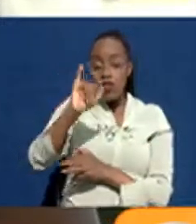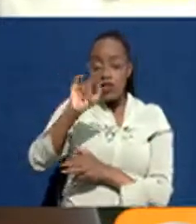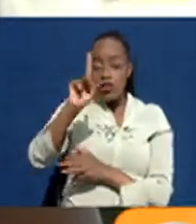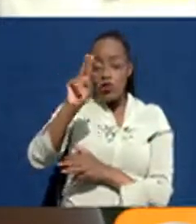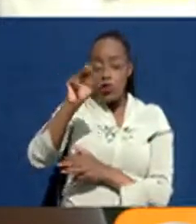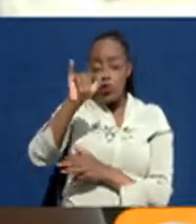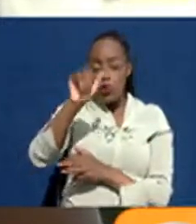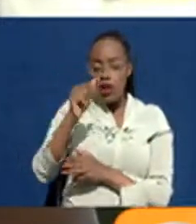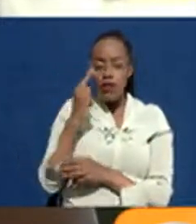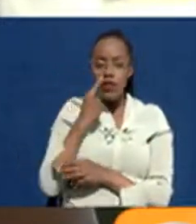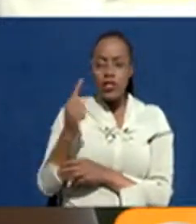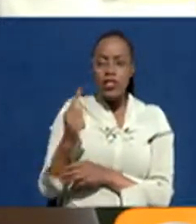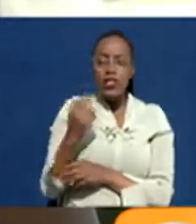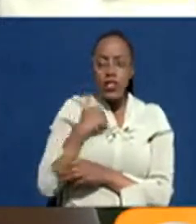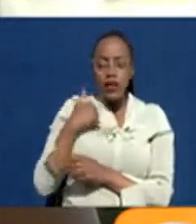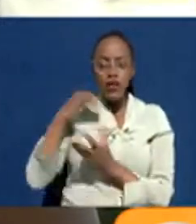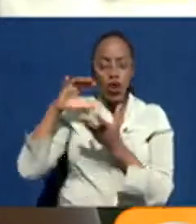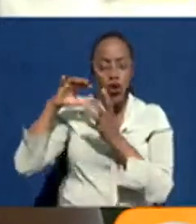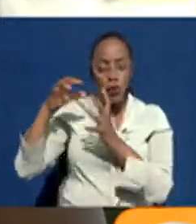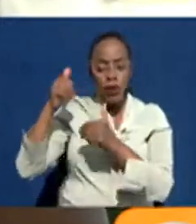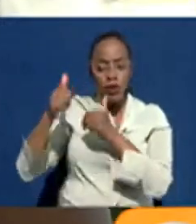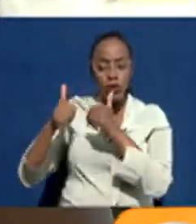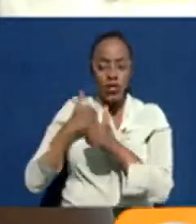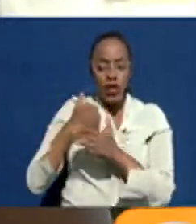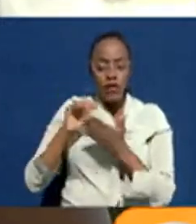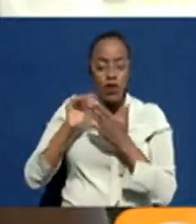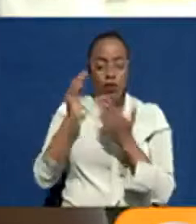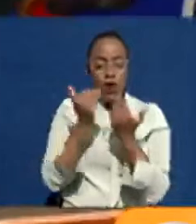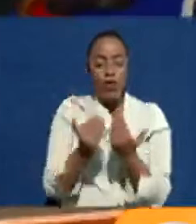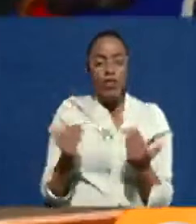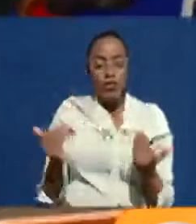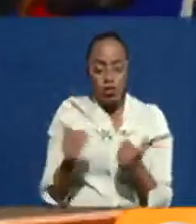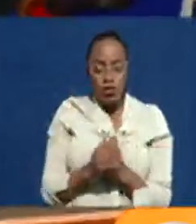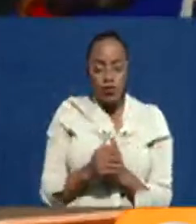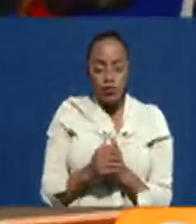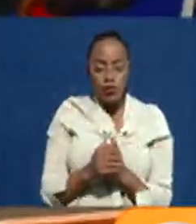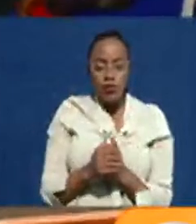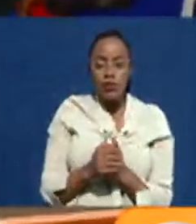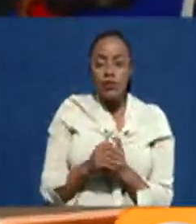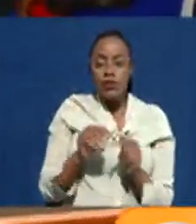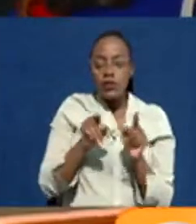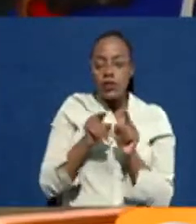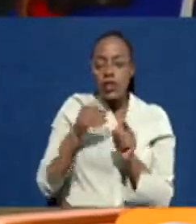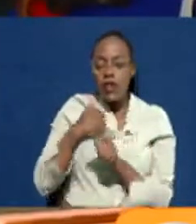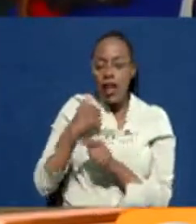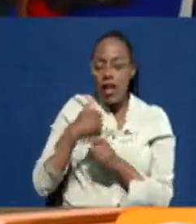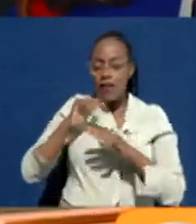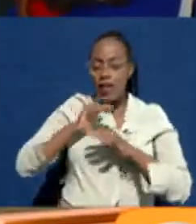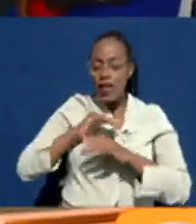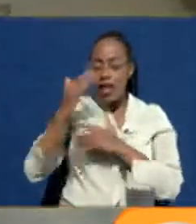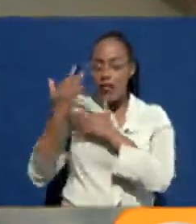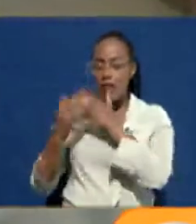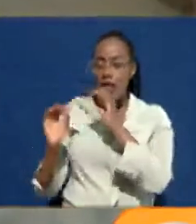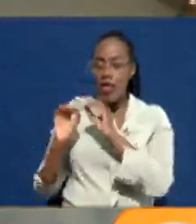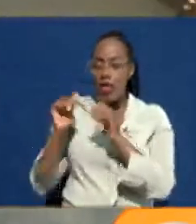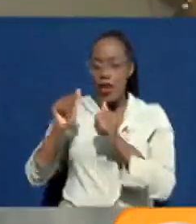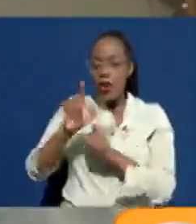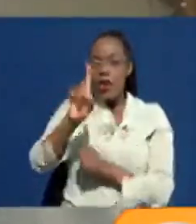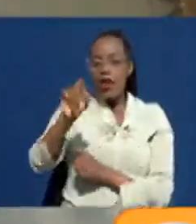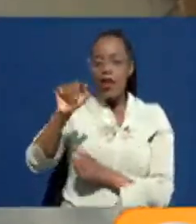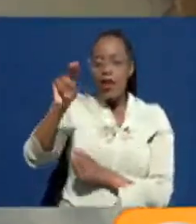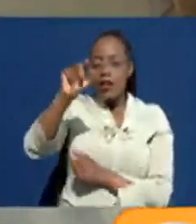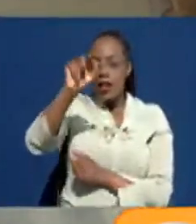we've observed neurological complications, especially among children. A low platelet complication caused by dengue